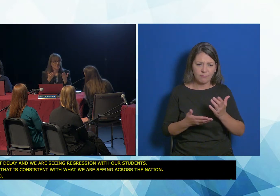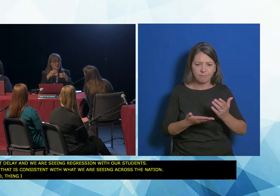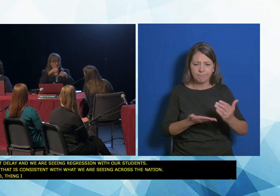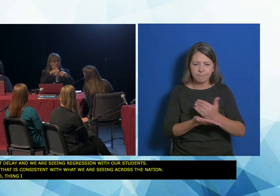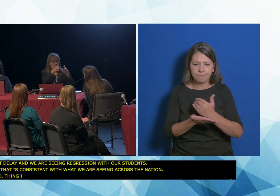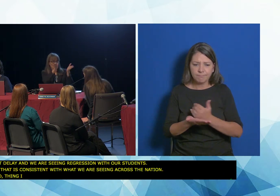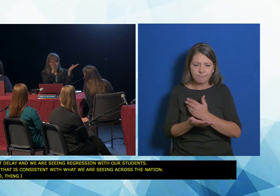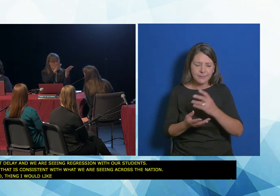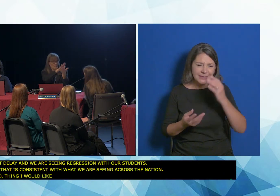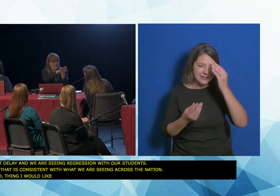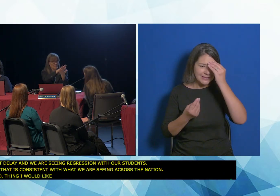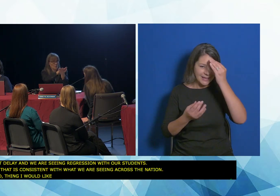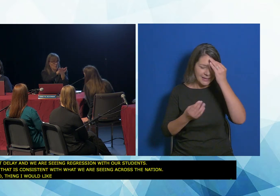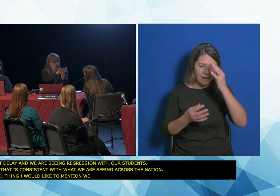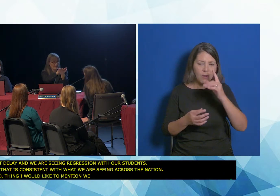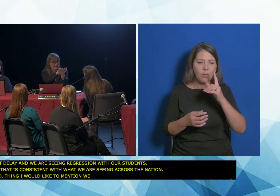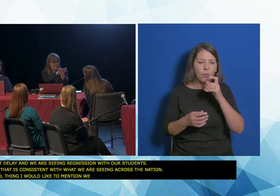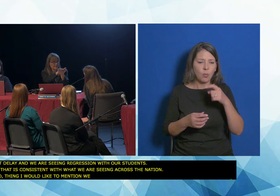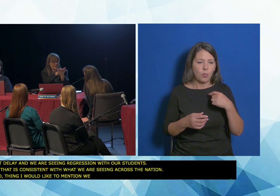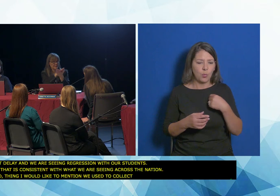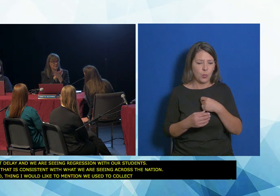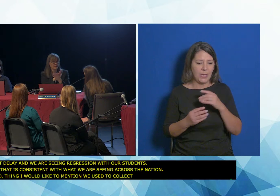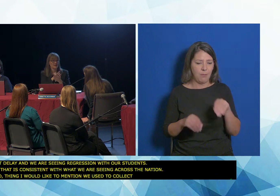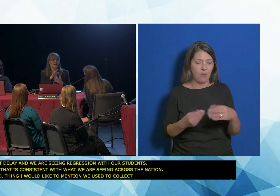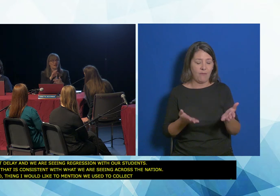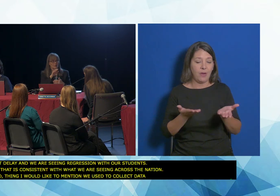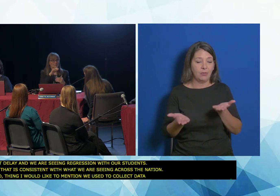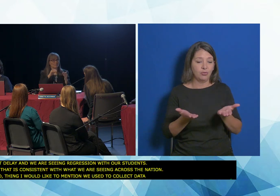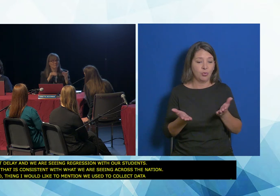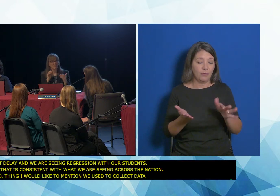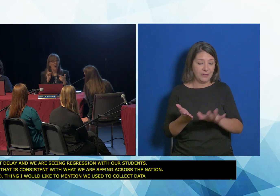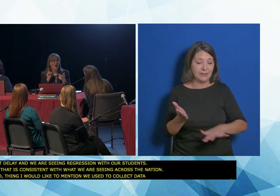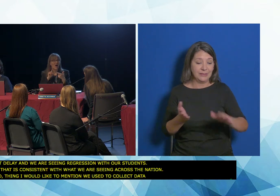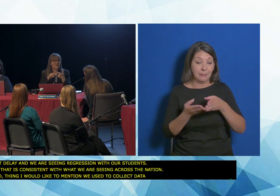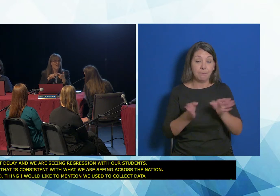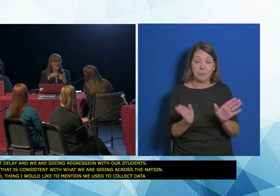students we served in the public school.